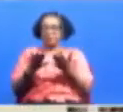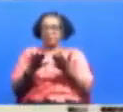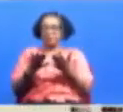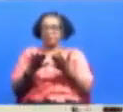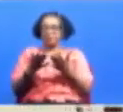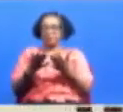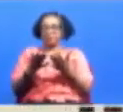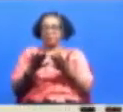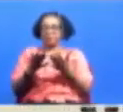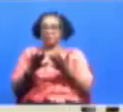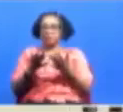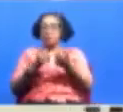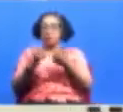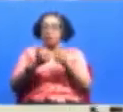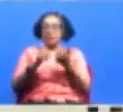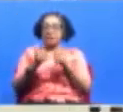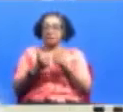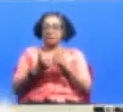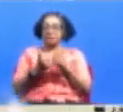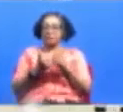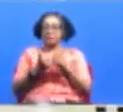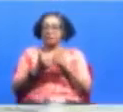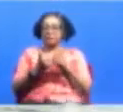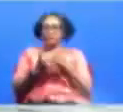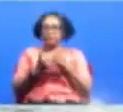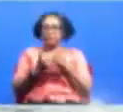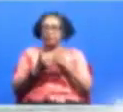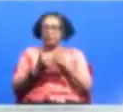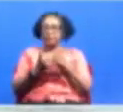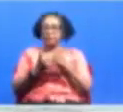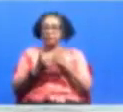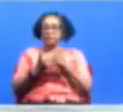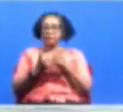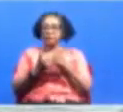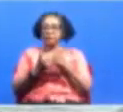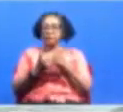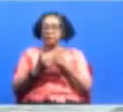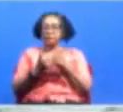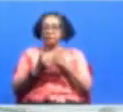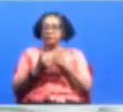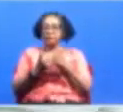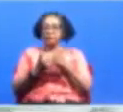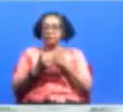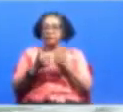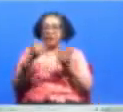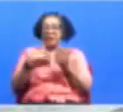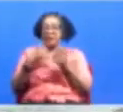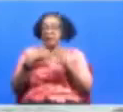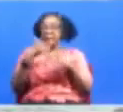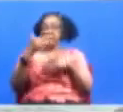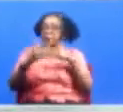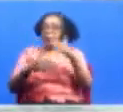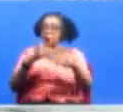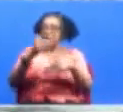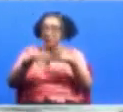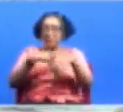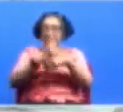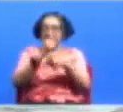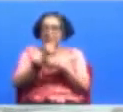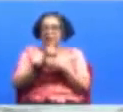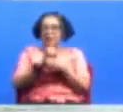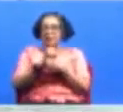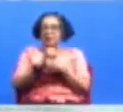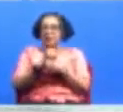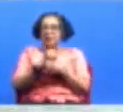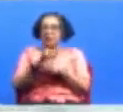be competing, not participating. However, despite the mountains of progress made in recent times, what could